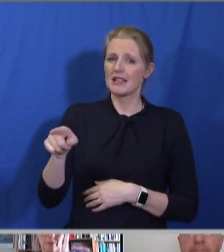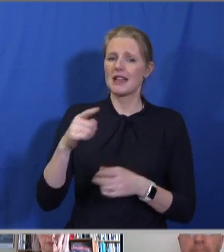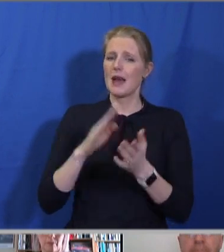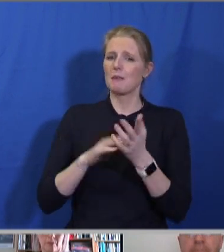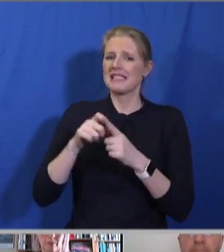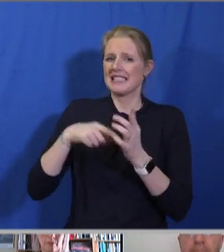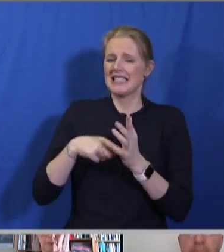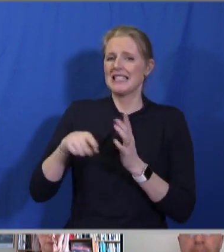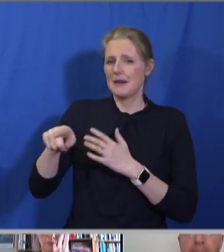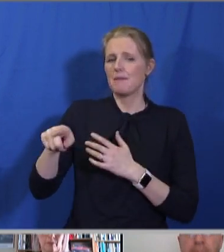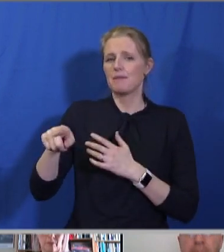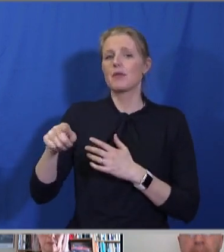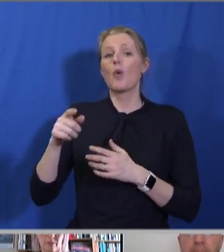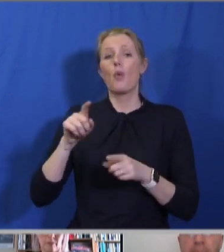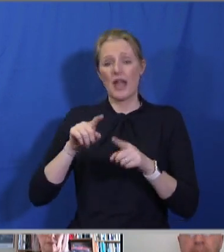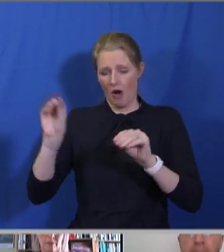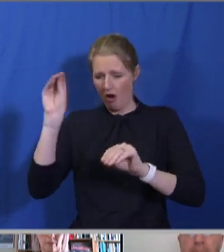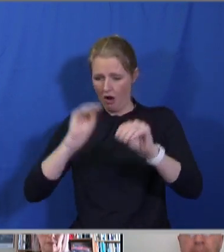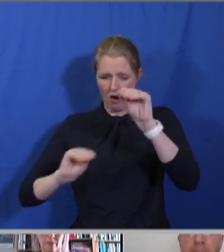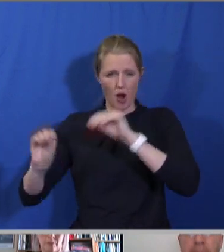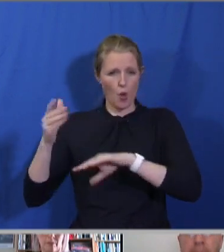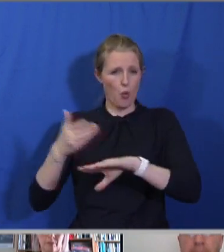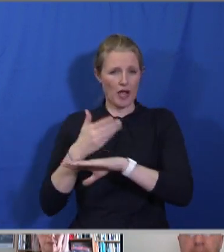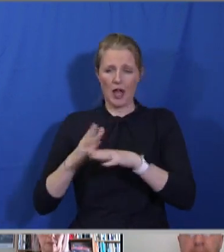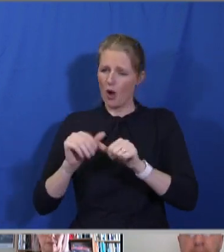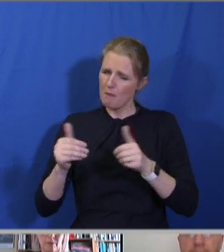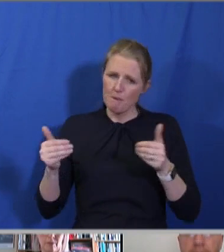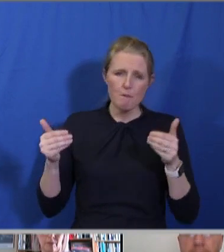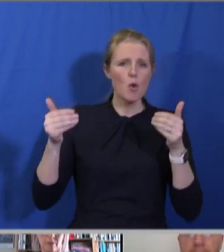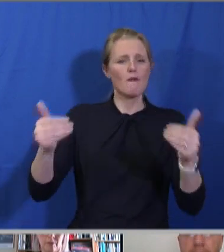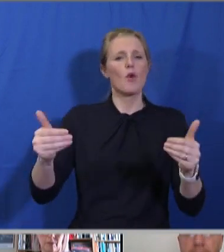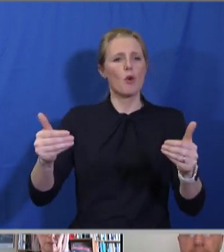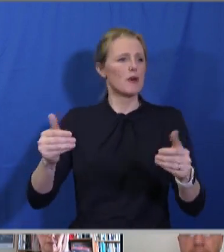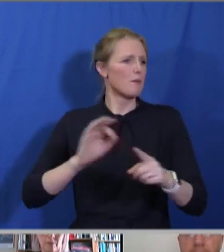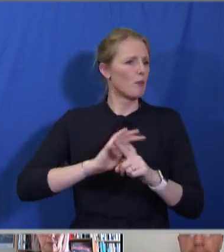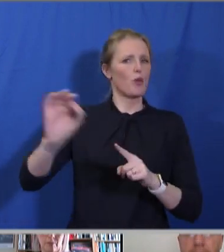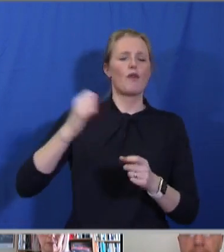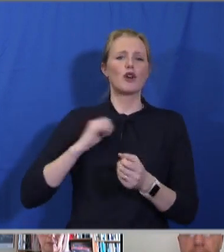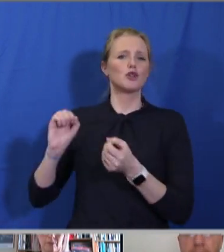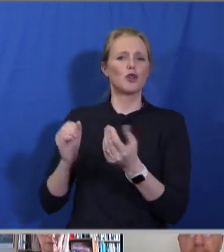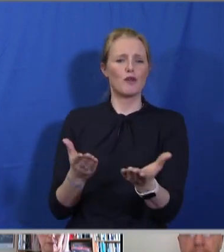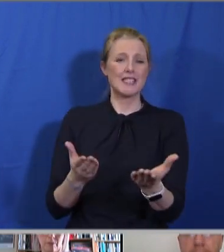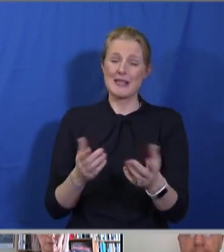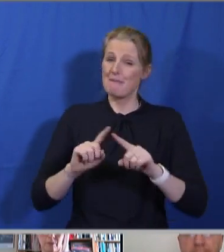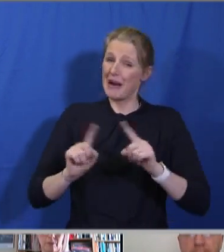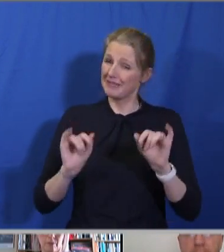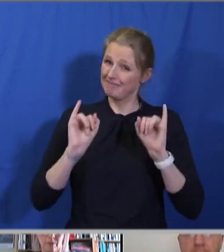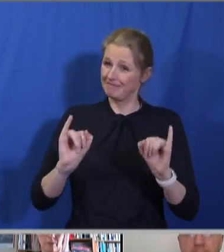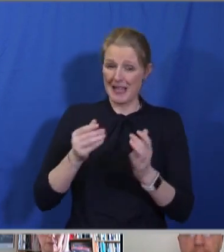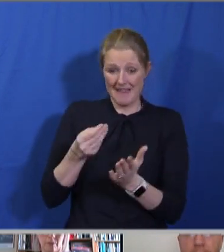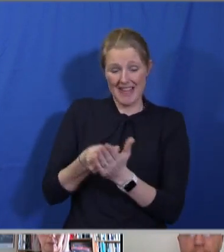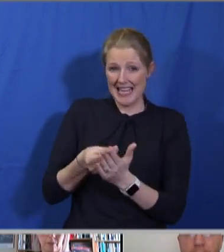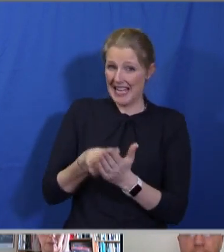are putting together, doing detailed work on how we can move forward in what is a very difficult financial and also